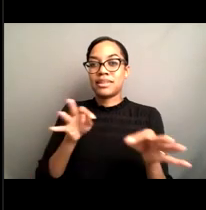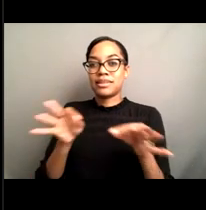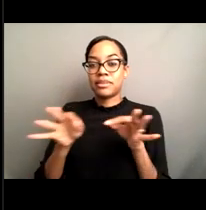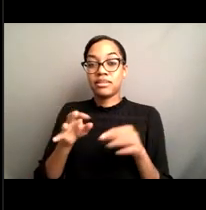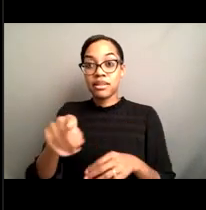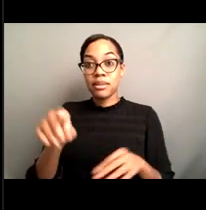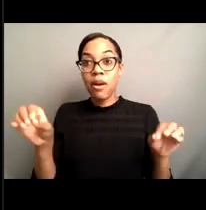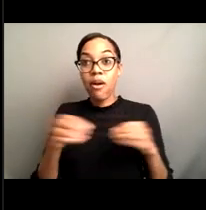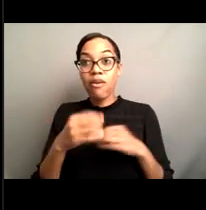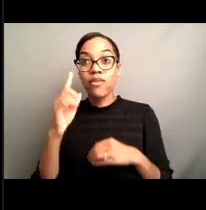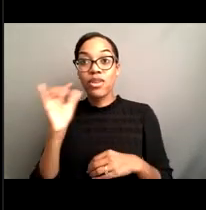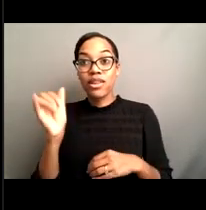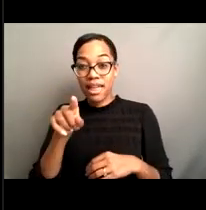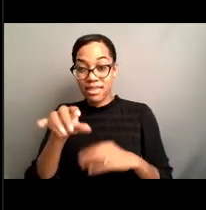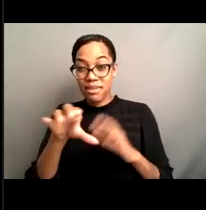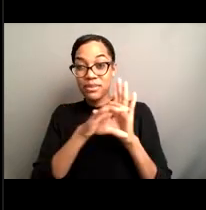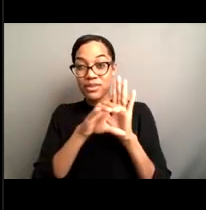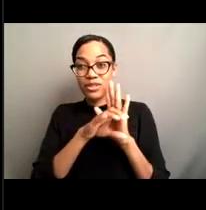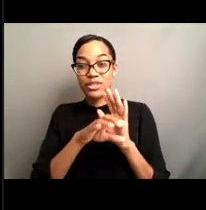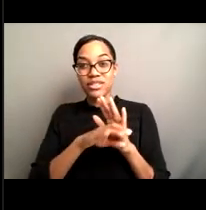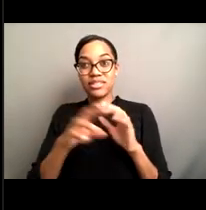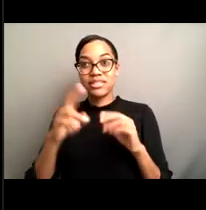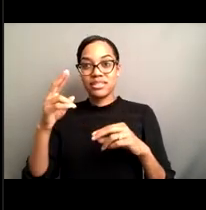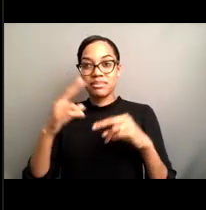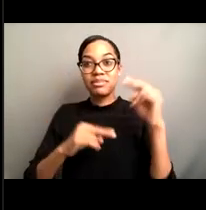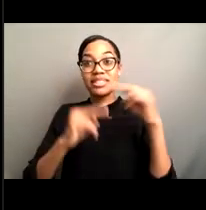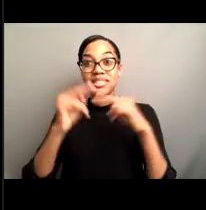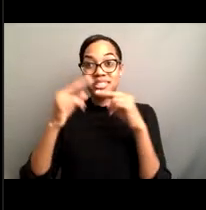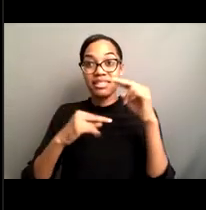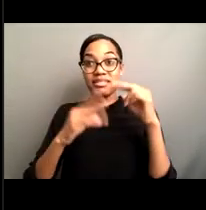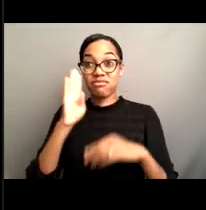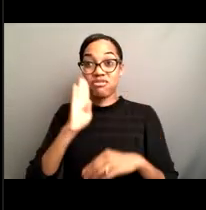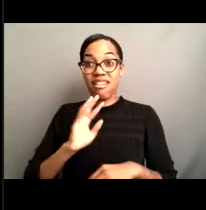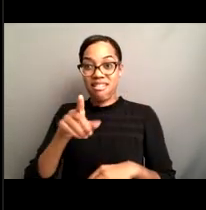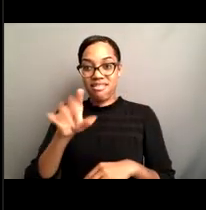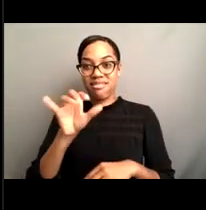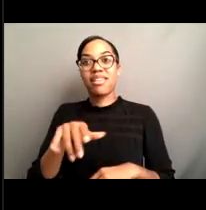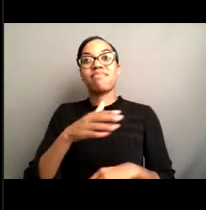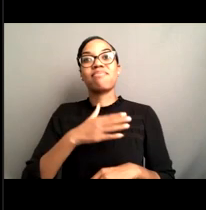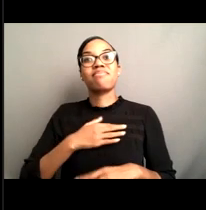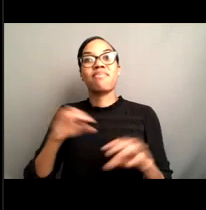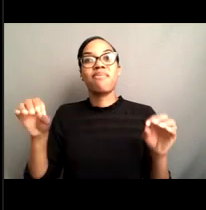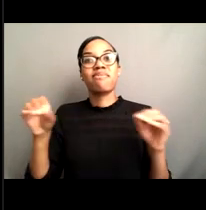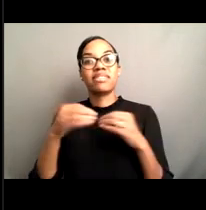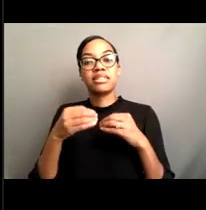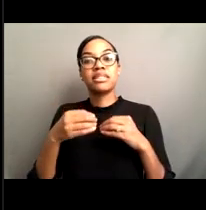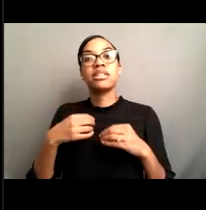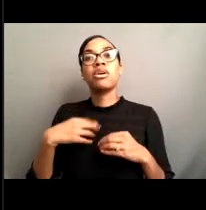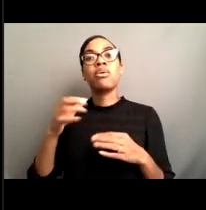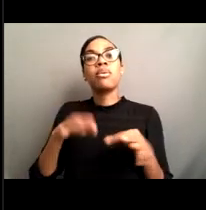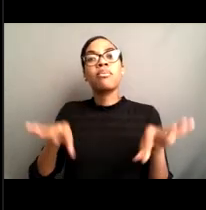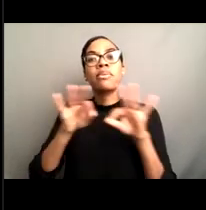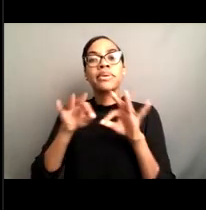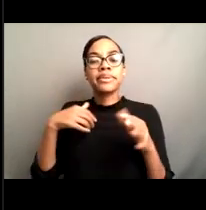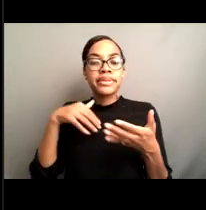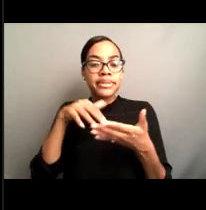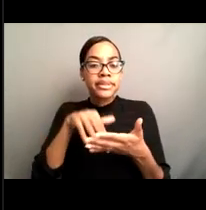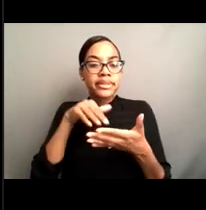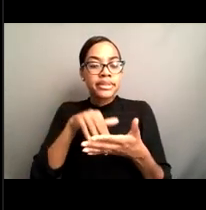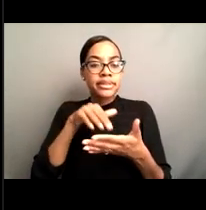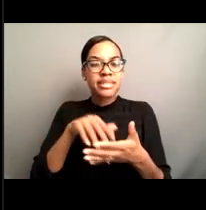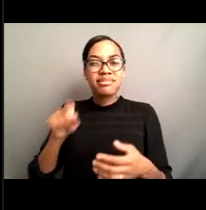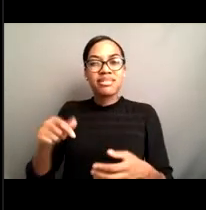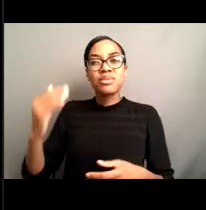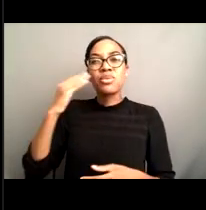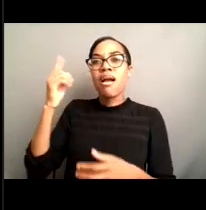building. But, we're sitting inside a building, so we've got to know what the weather is doing outside and above our heads. So we launched the weather